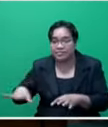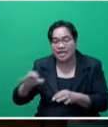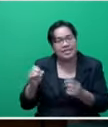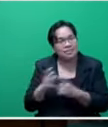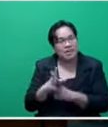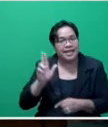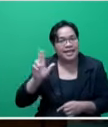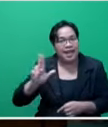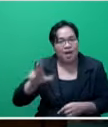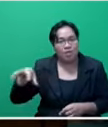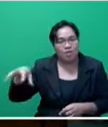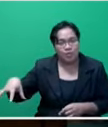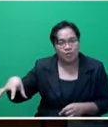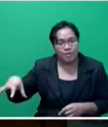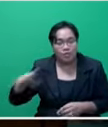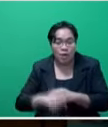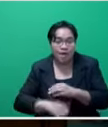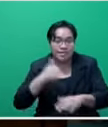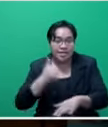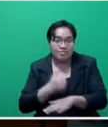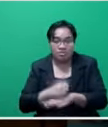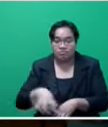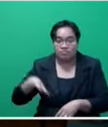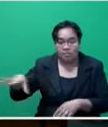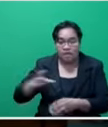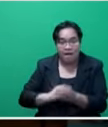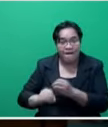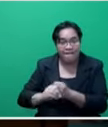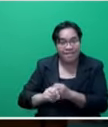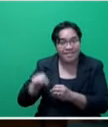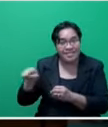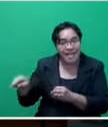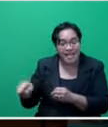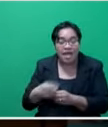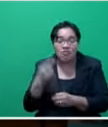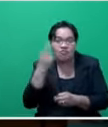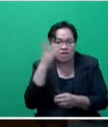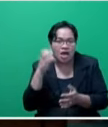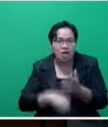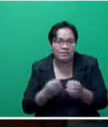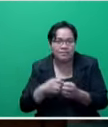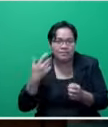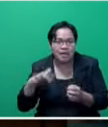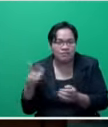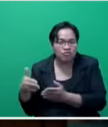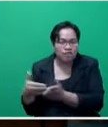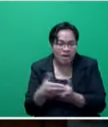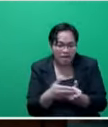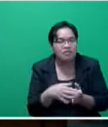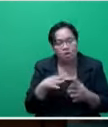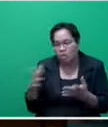Group. And through the establishment of this government office, the risk and cost of traveling to access government service is